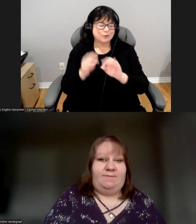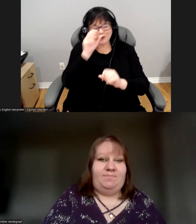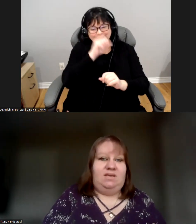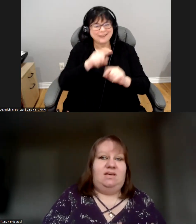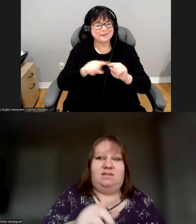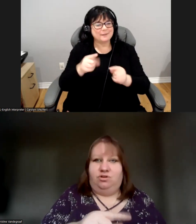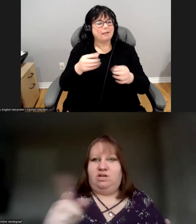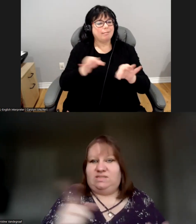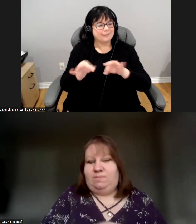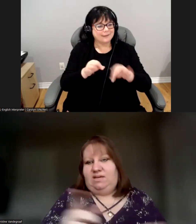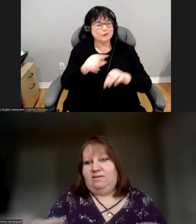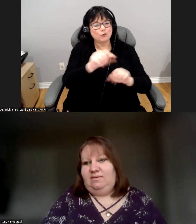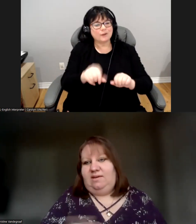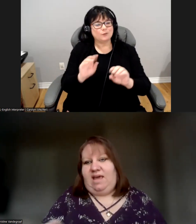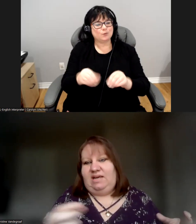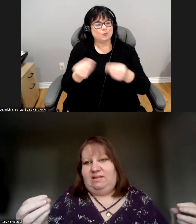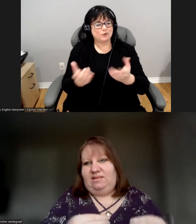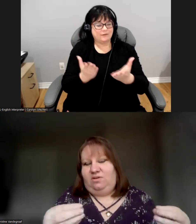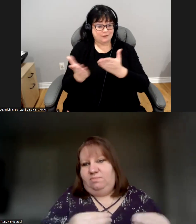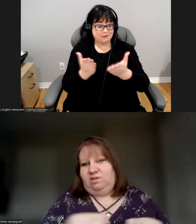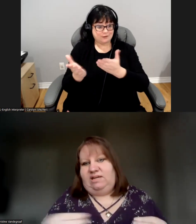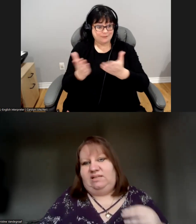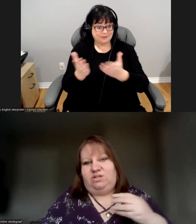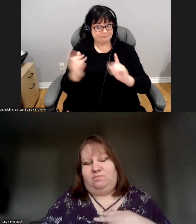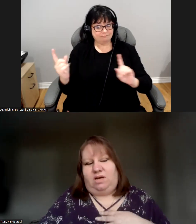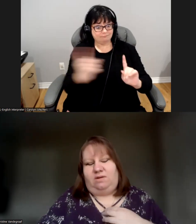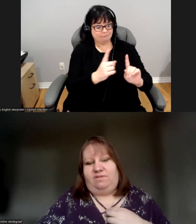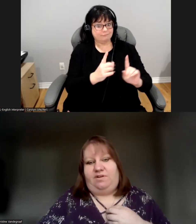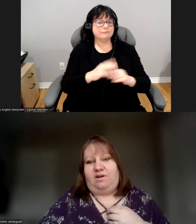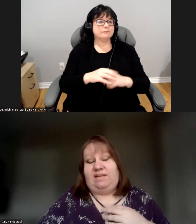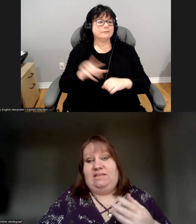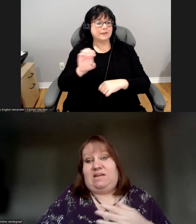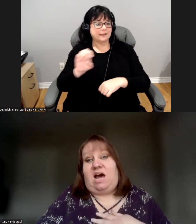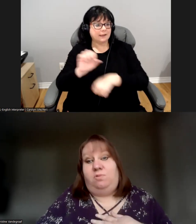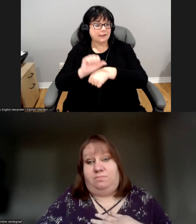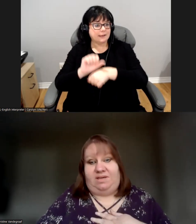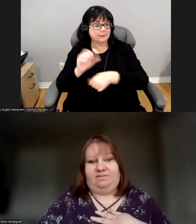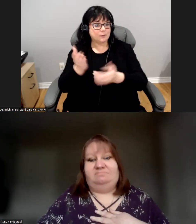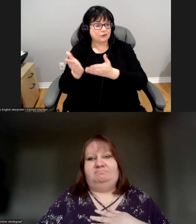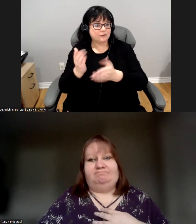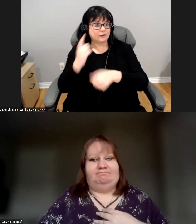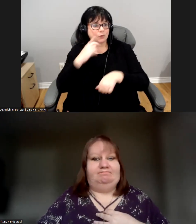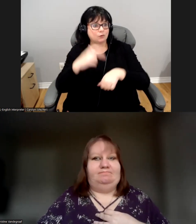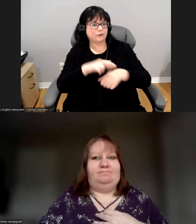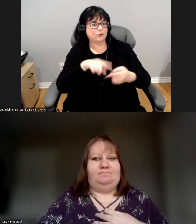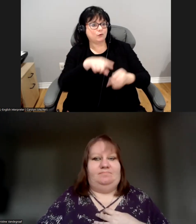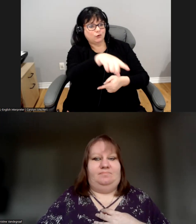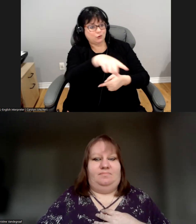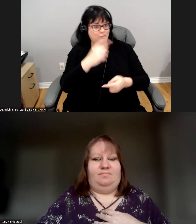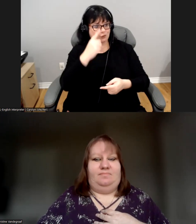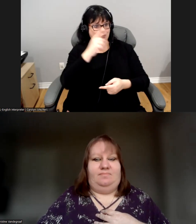work with them, you're going to speak, and then they'll be more likely to refer. At least I would be.